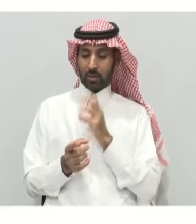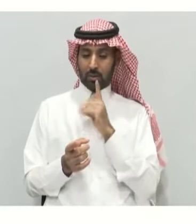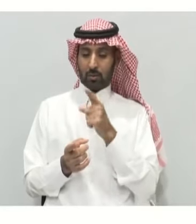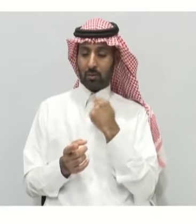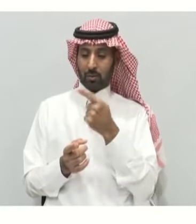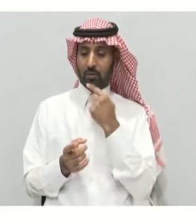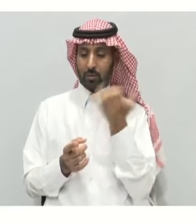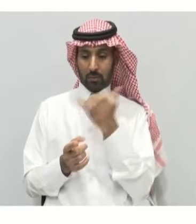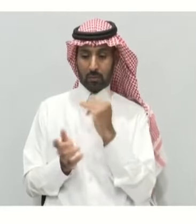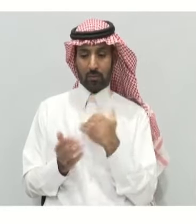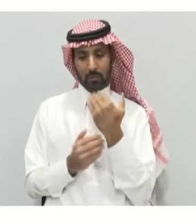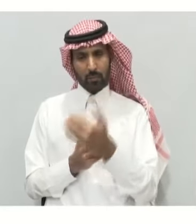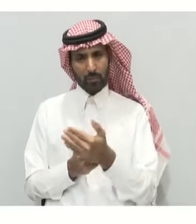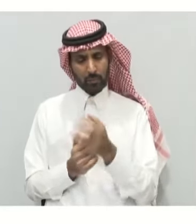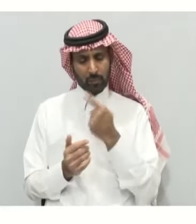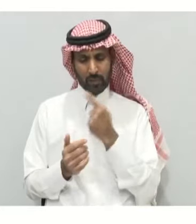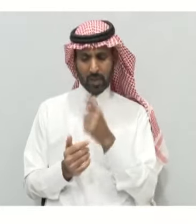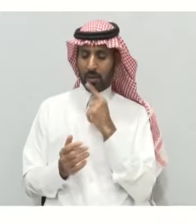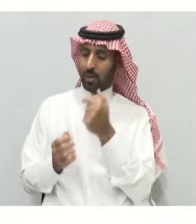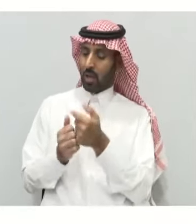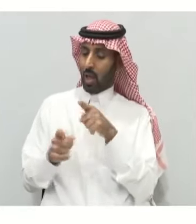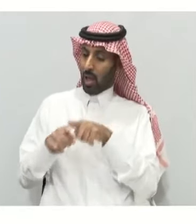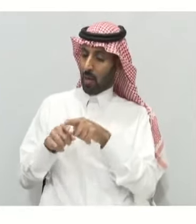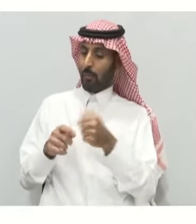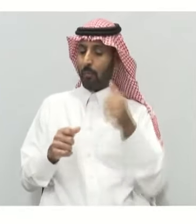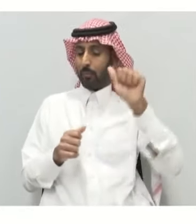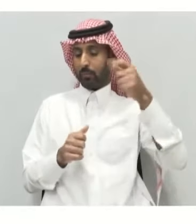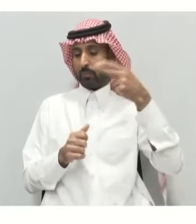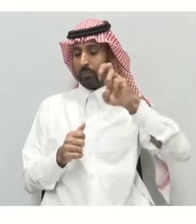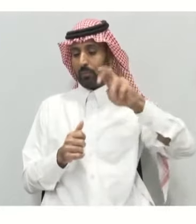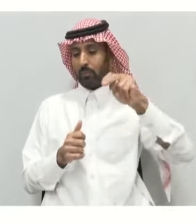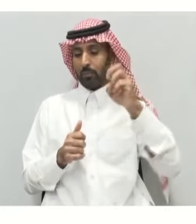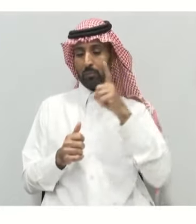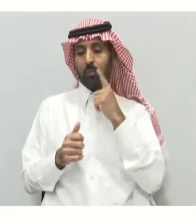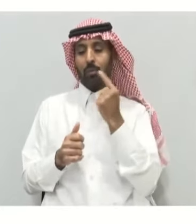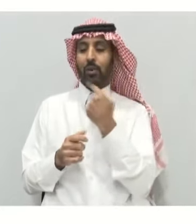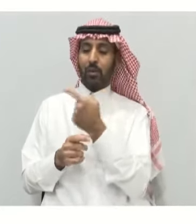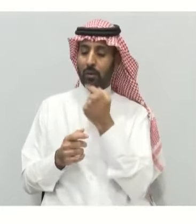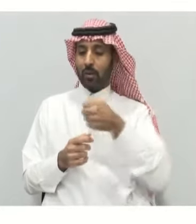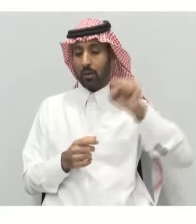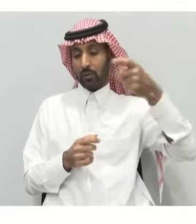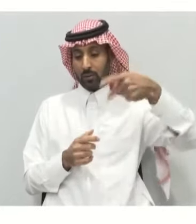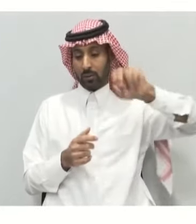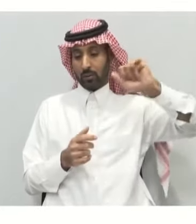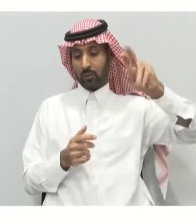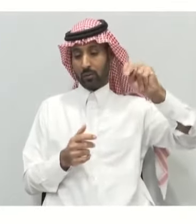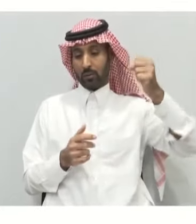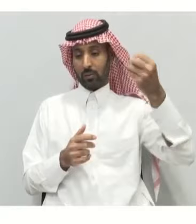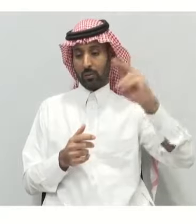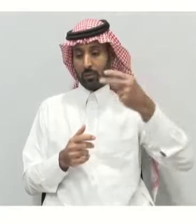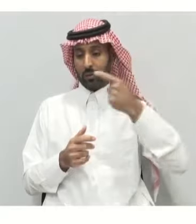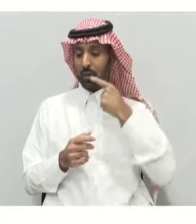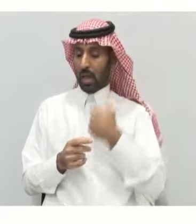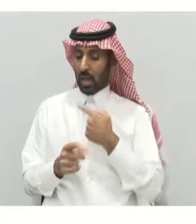I speak English. And Ahmed, my friend, speaks Spanish. I,